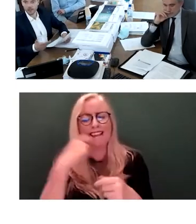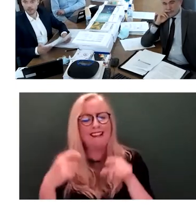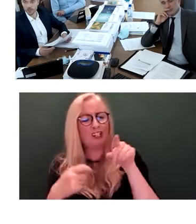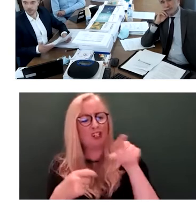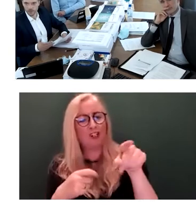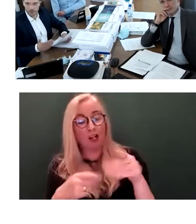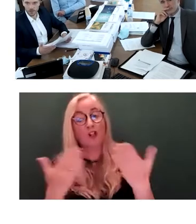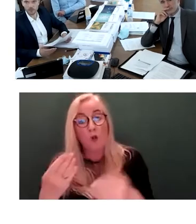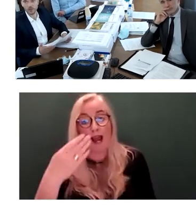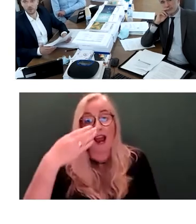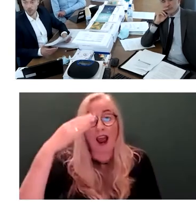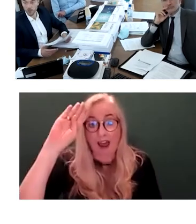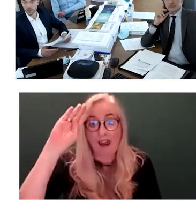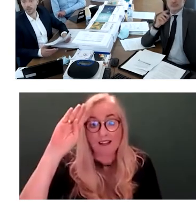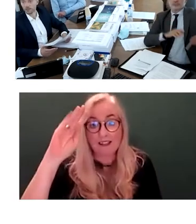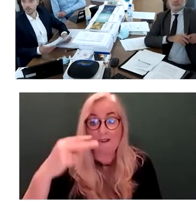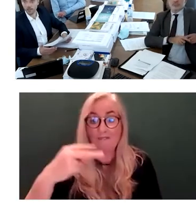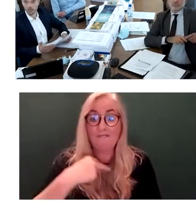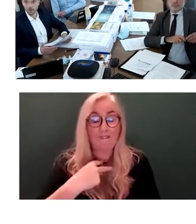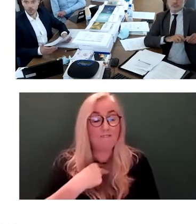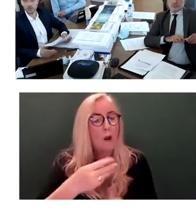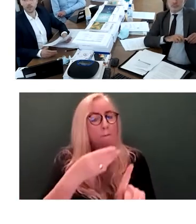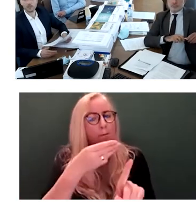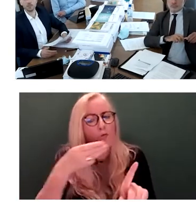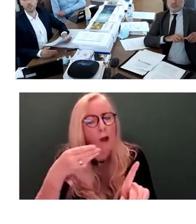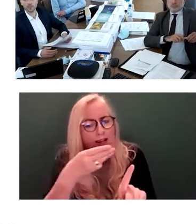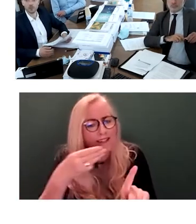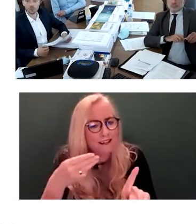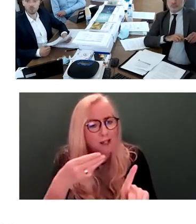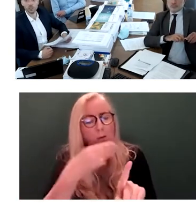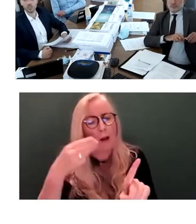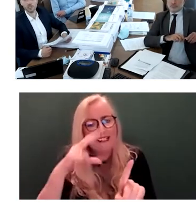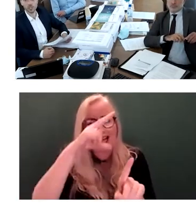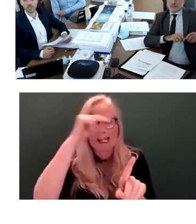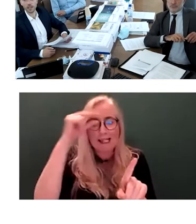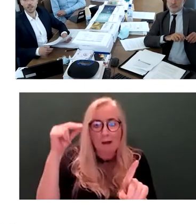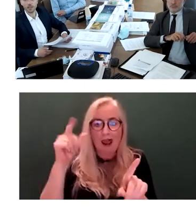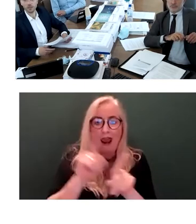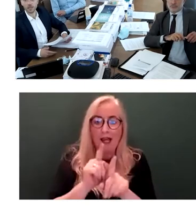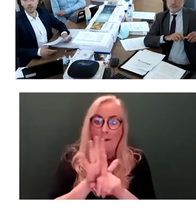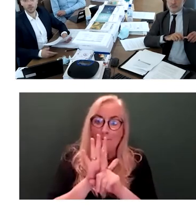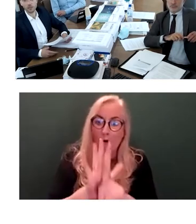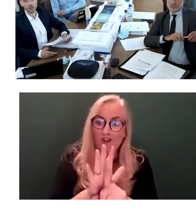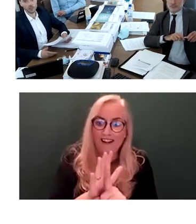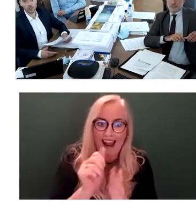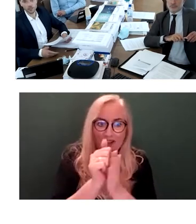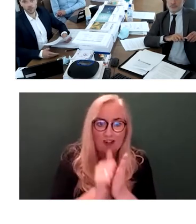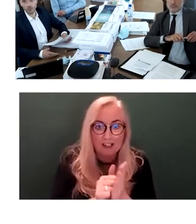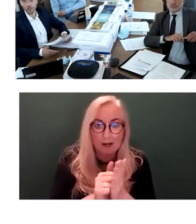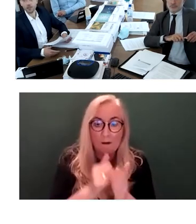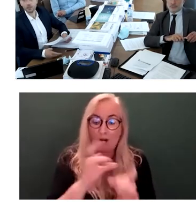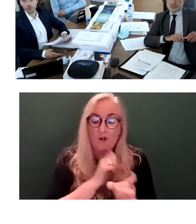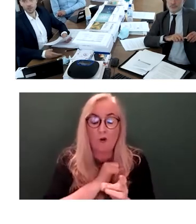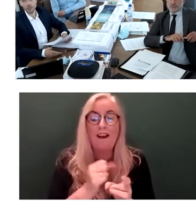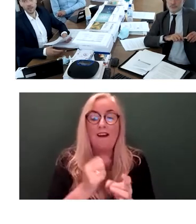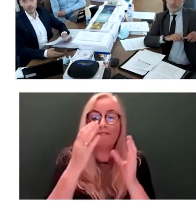actually Ireland is a very, very promising and really like a very promising example in terms of pushing the agenda of making further education and